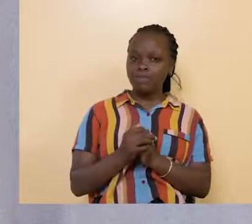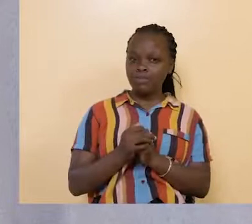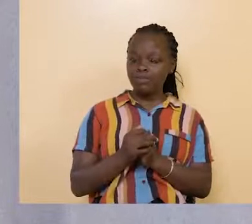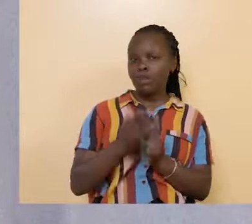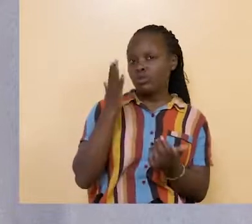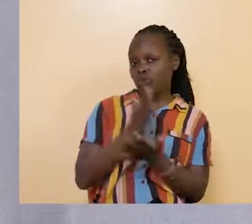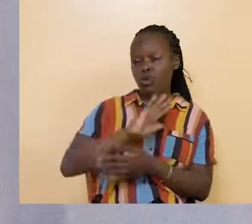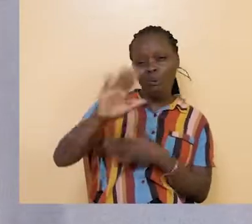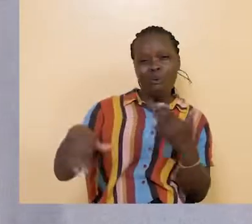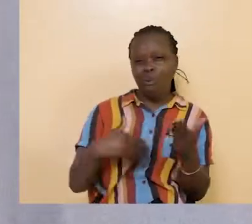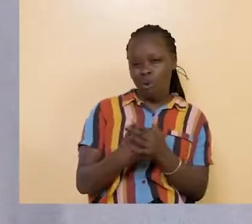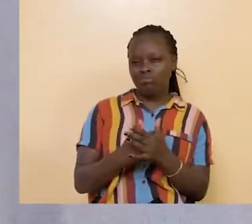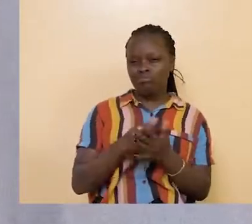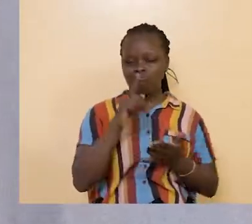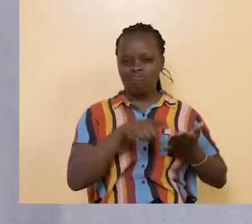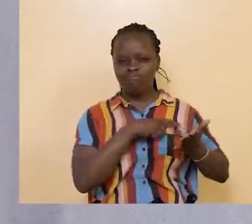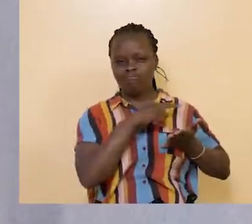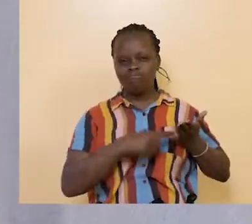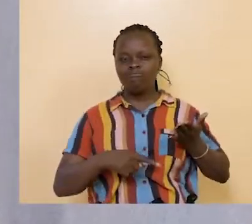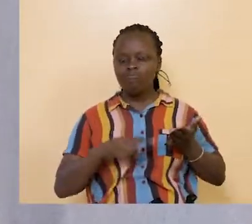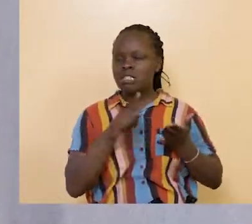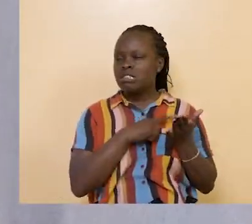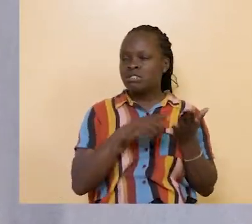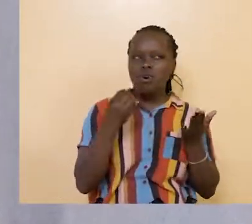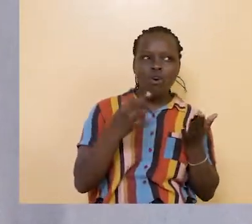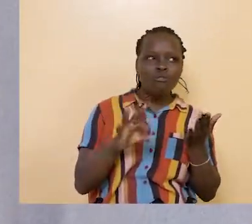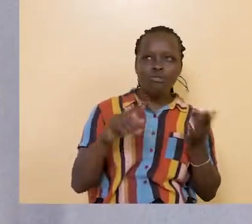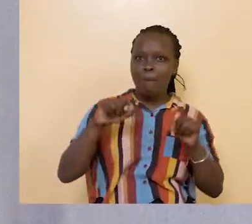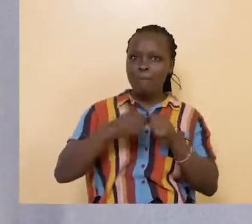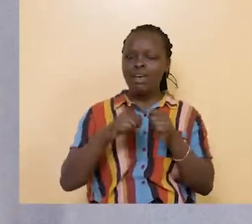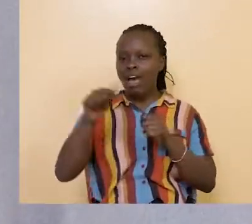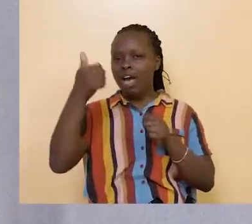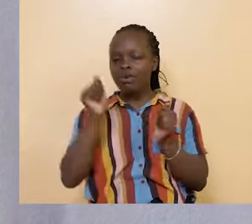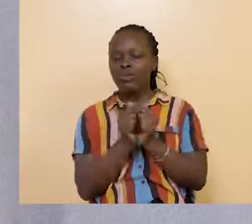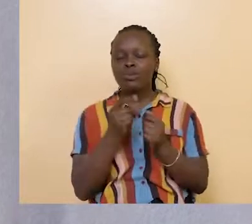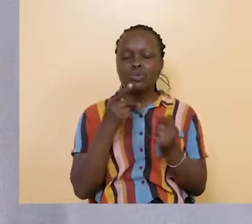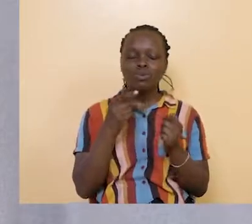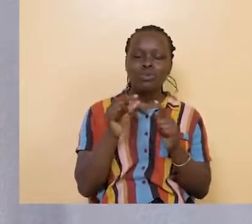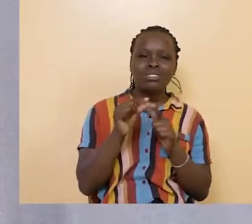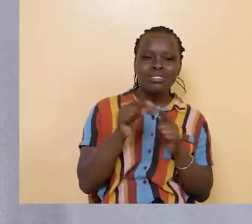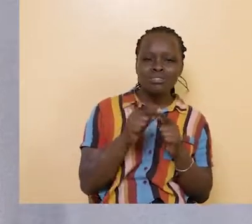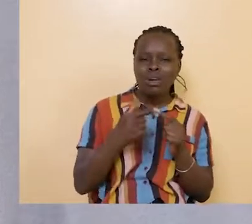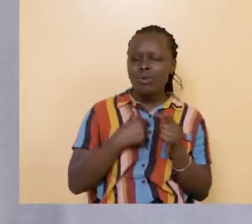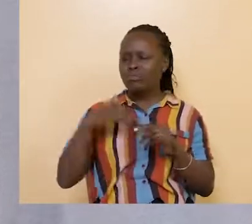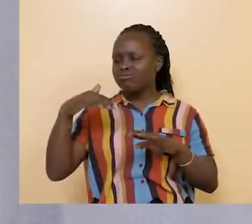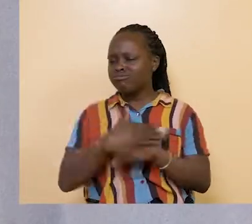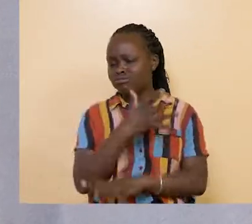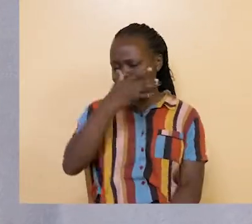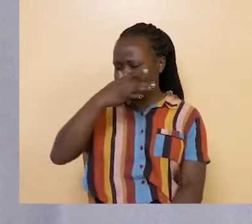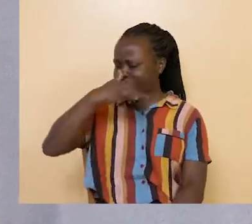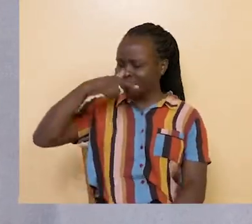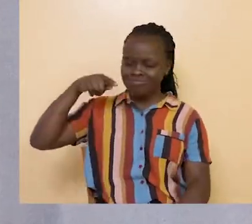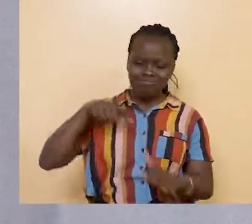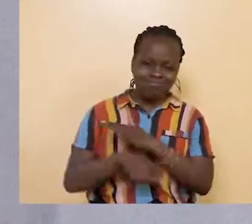The truth is, all of us are guilty. Guilty of breaking others with our words. Guilty of lies that we have told with